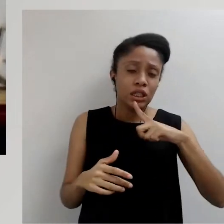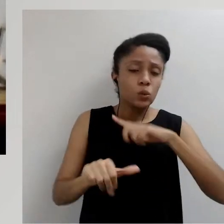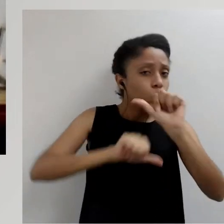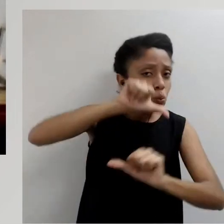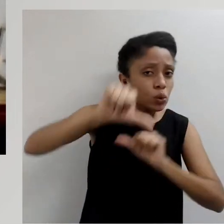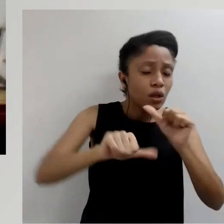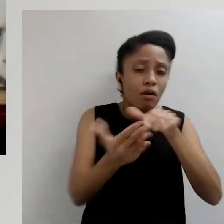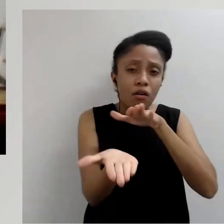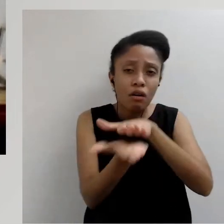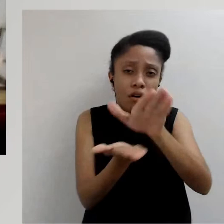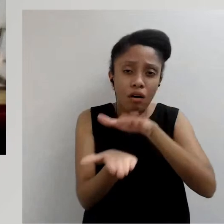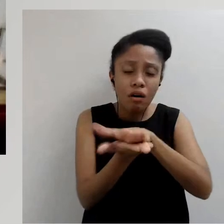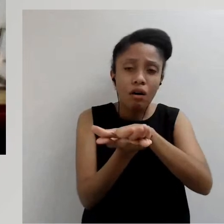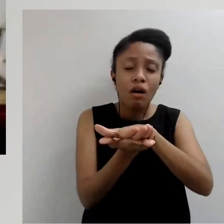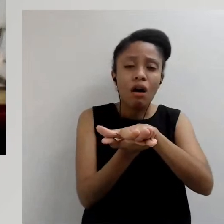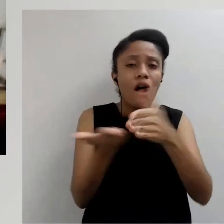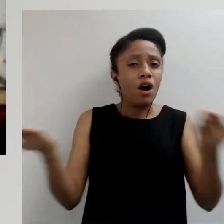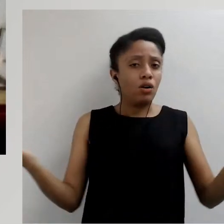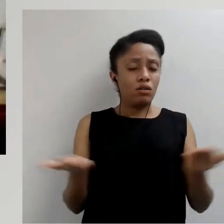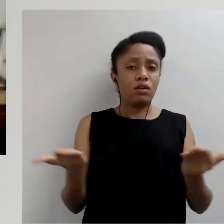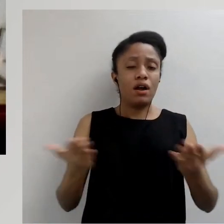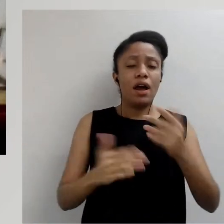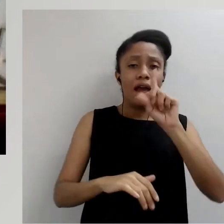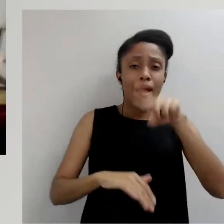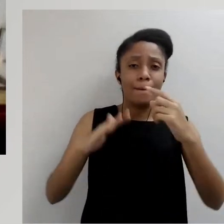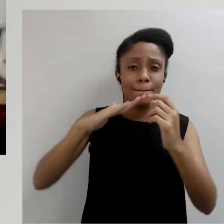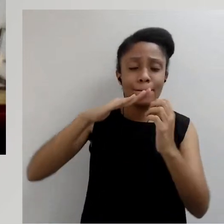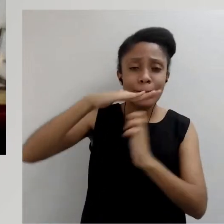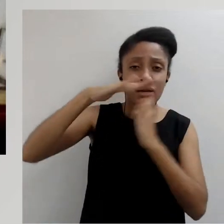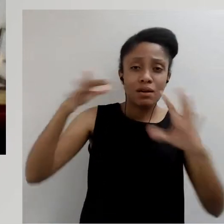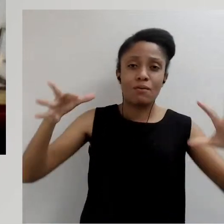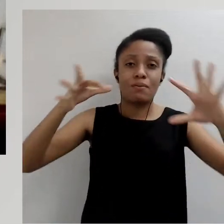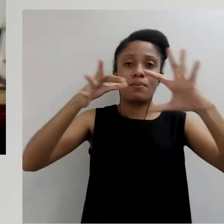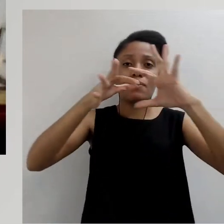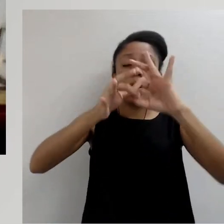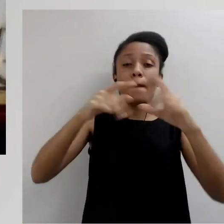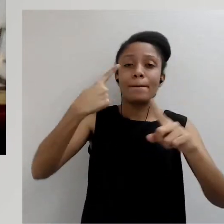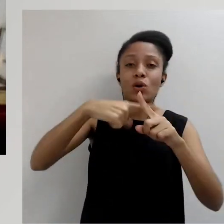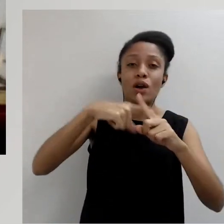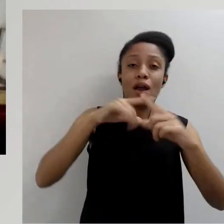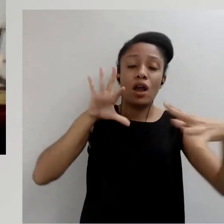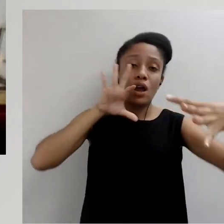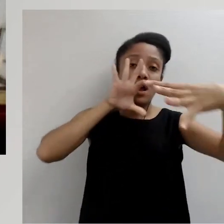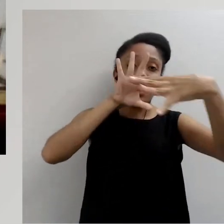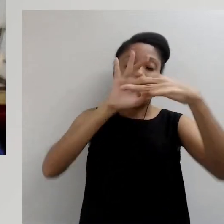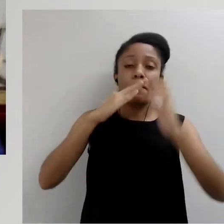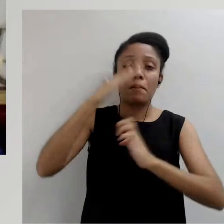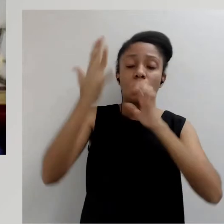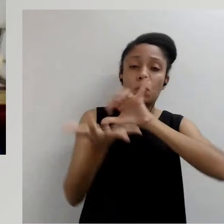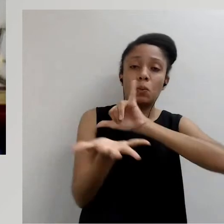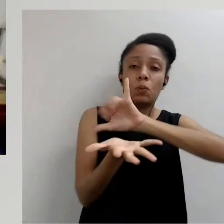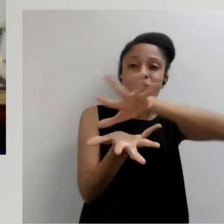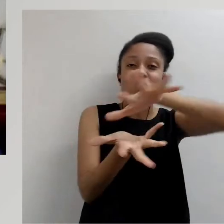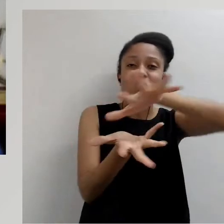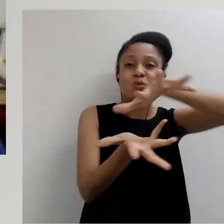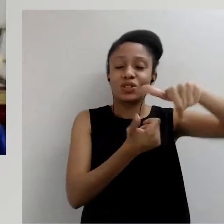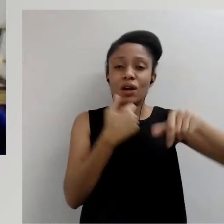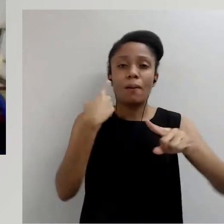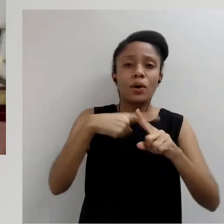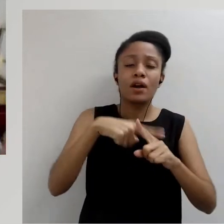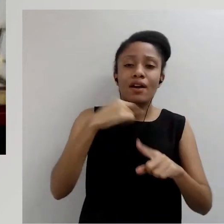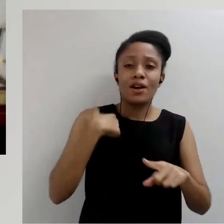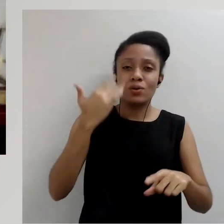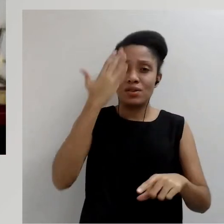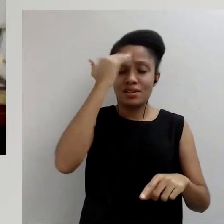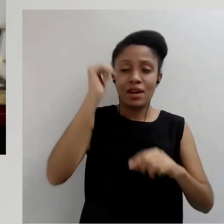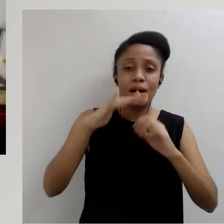feeder may need some spare part, and our company is plugged to a world